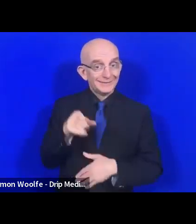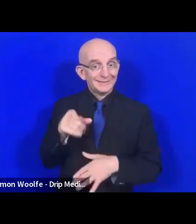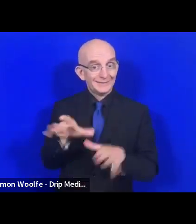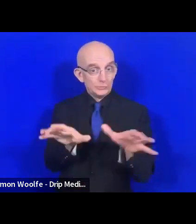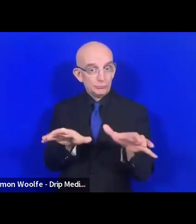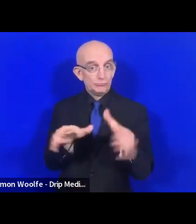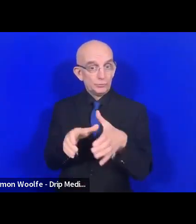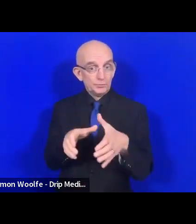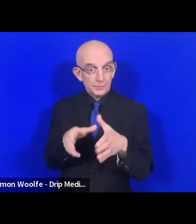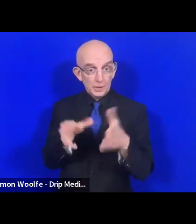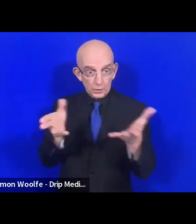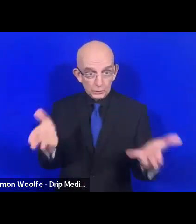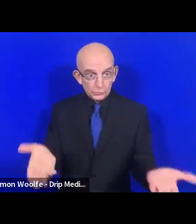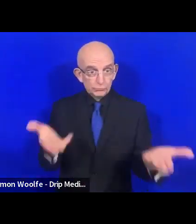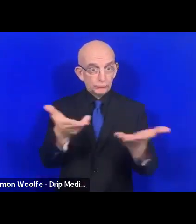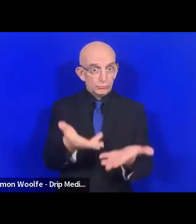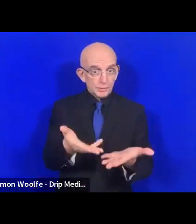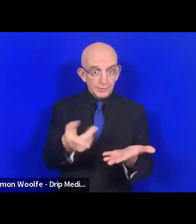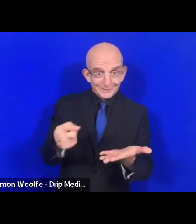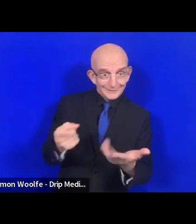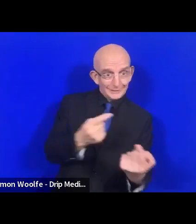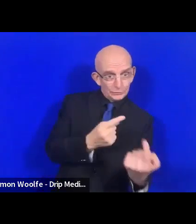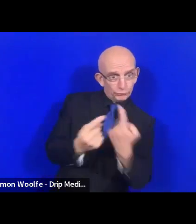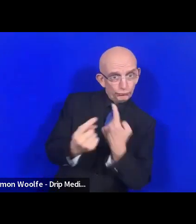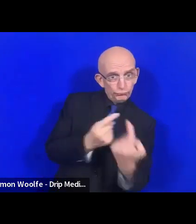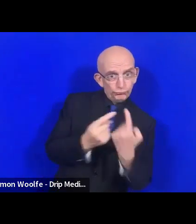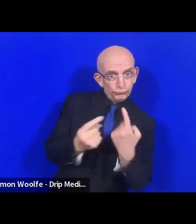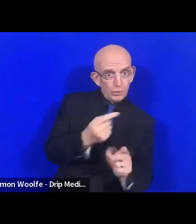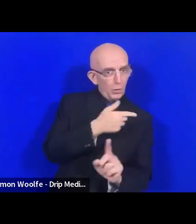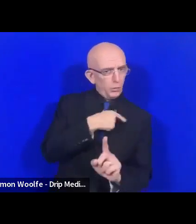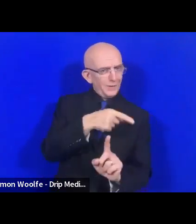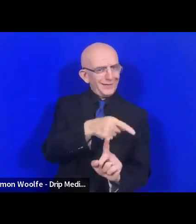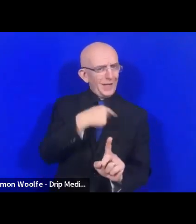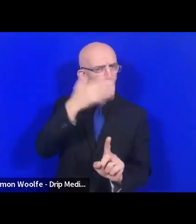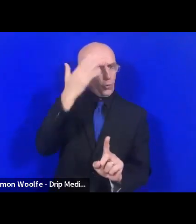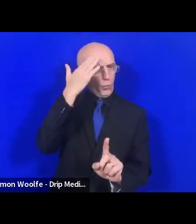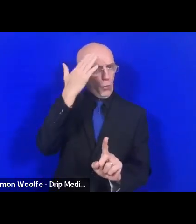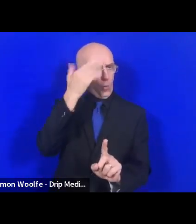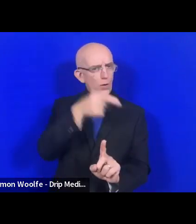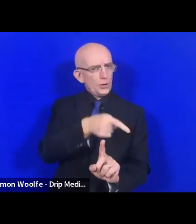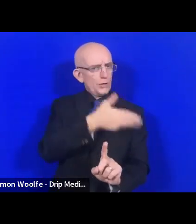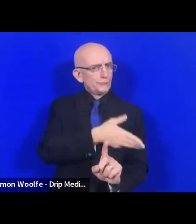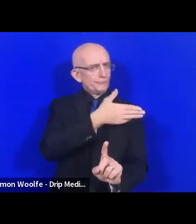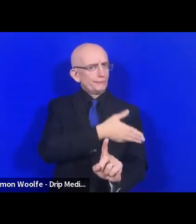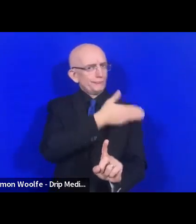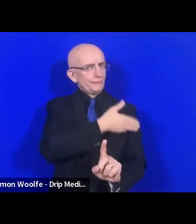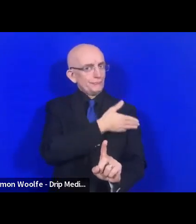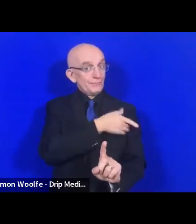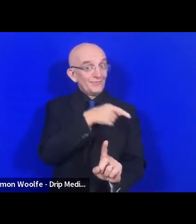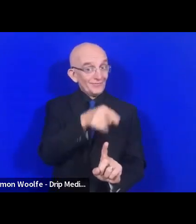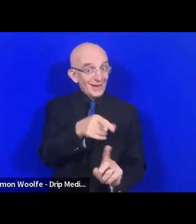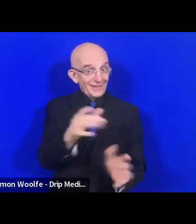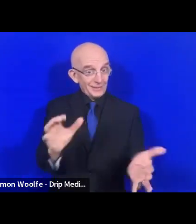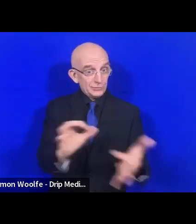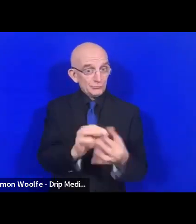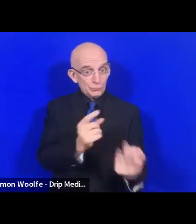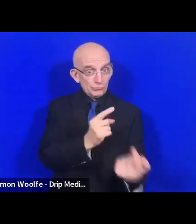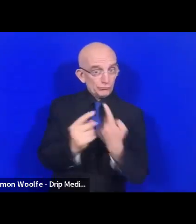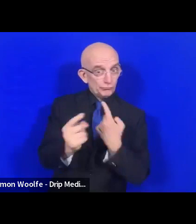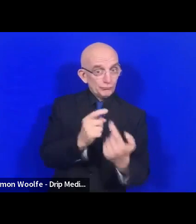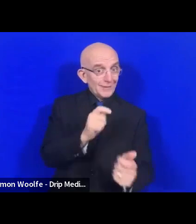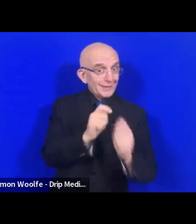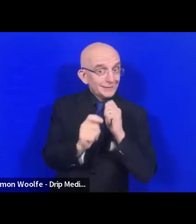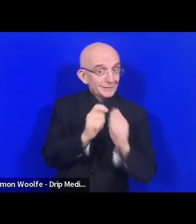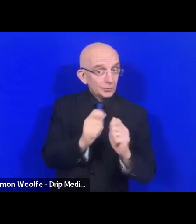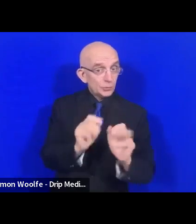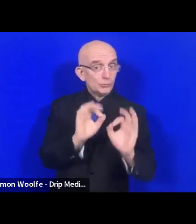interviews, and it works like that with other organizations as well. So I am not aware of like a one